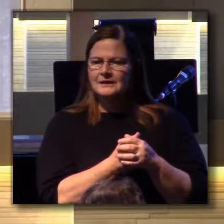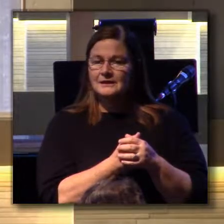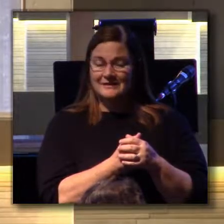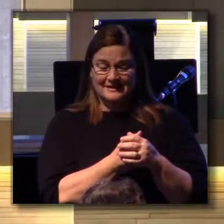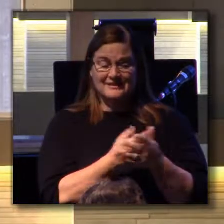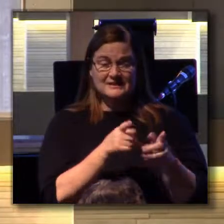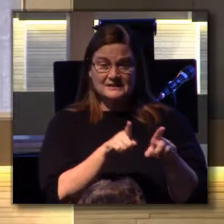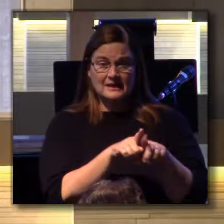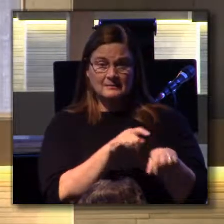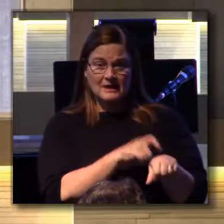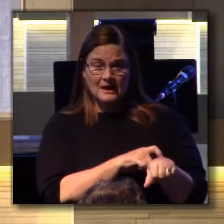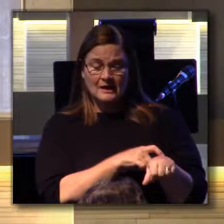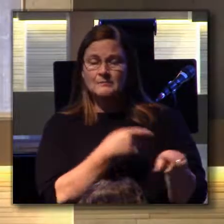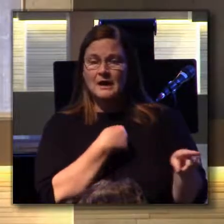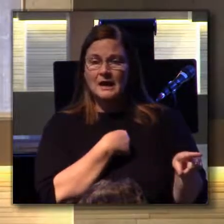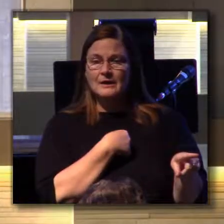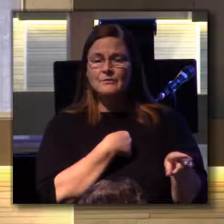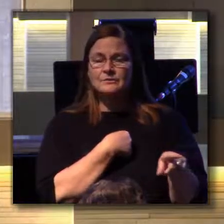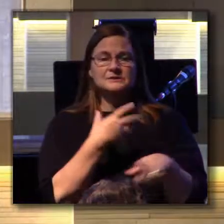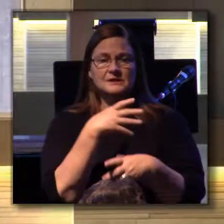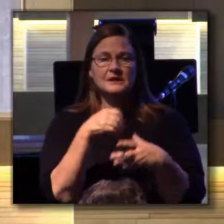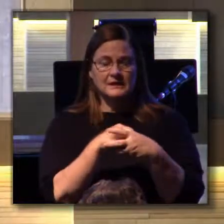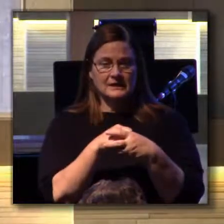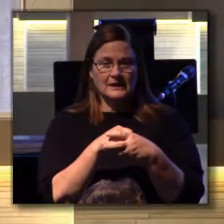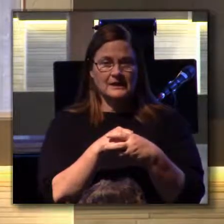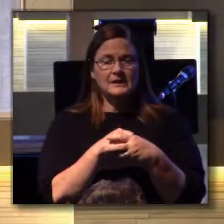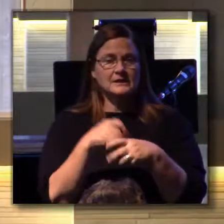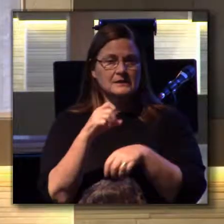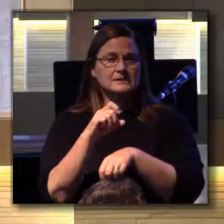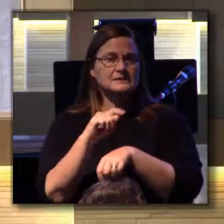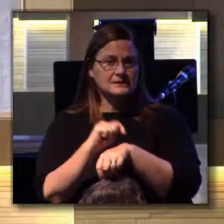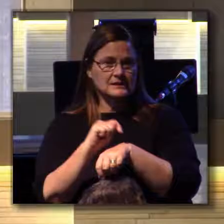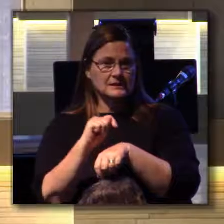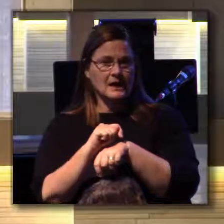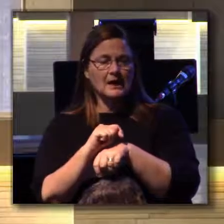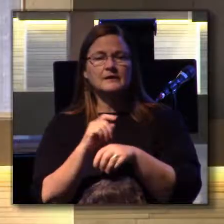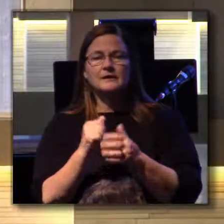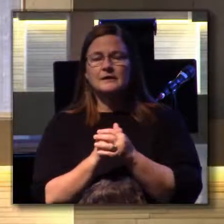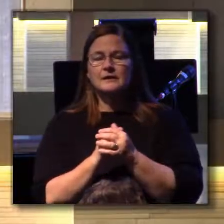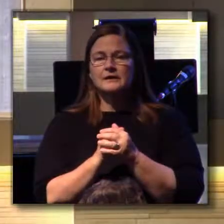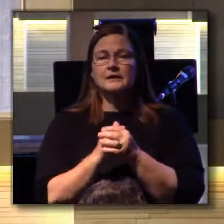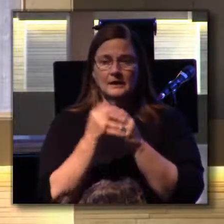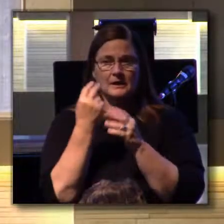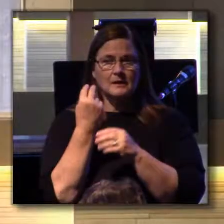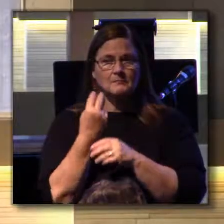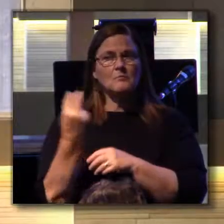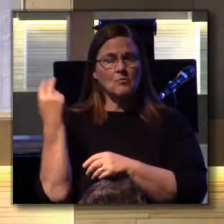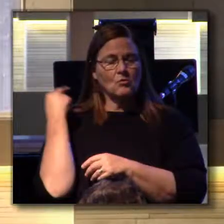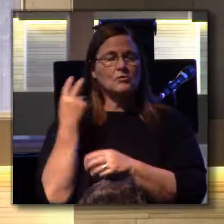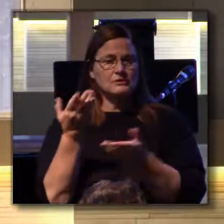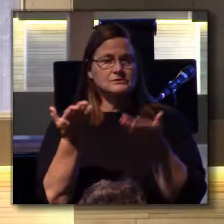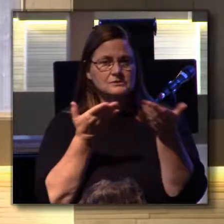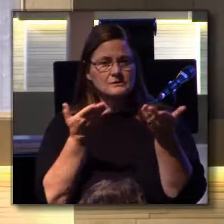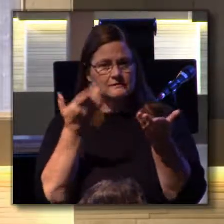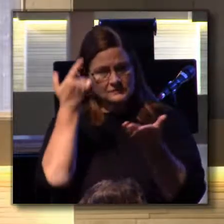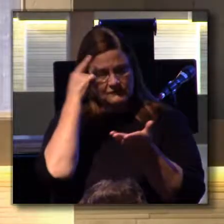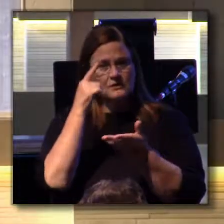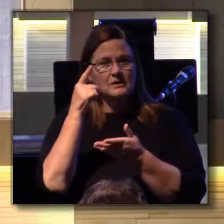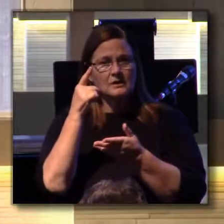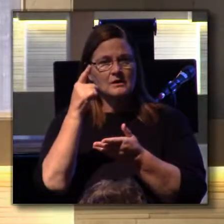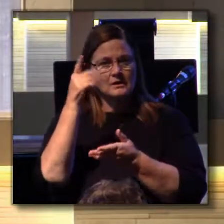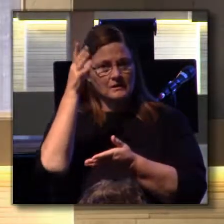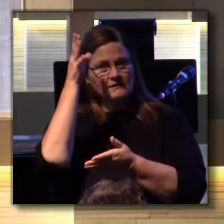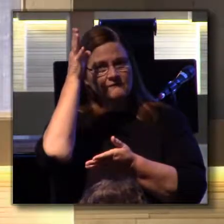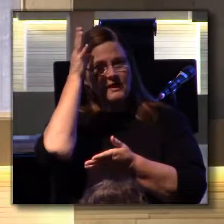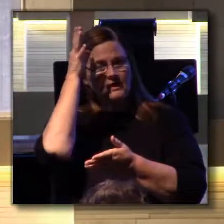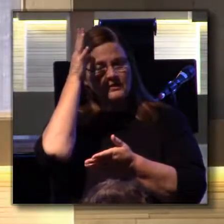sitting in a synagogue at a memorial service for the father of a woman who attended the Olive Tree